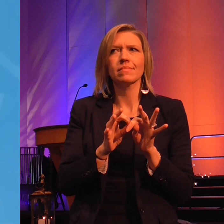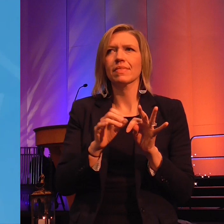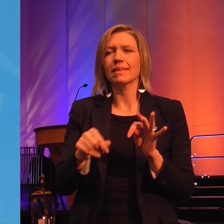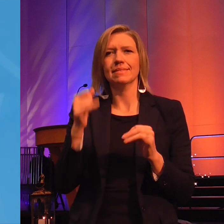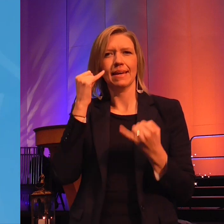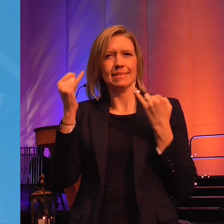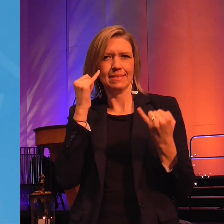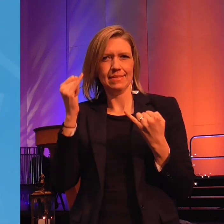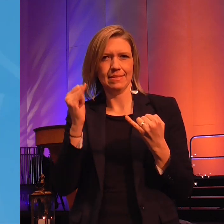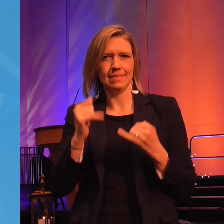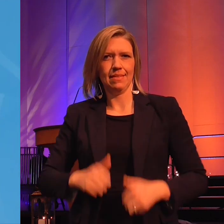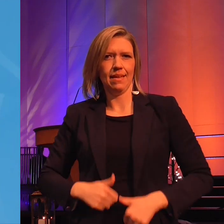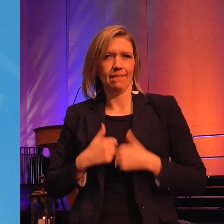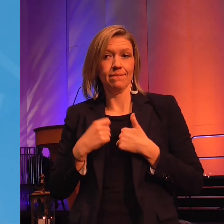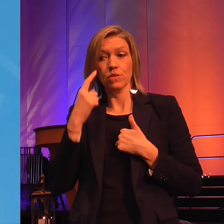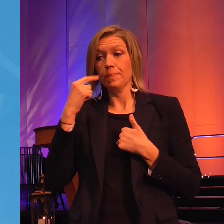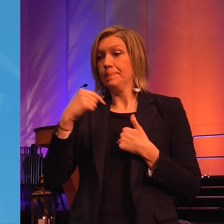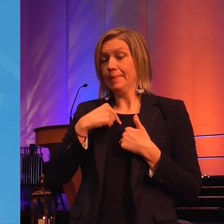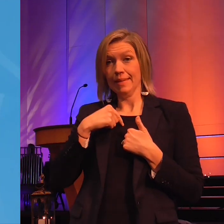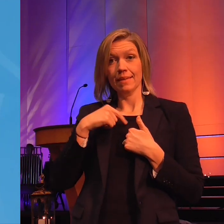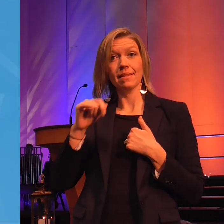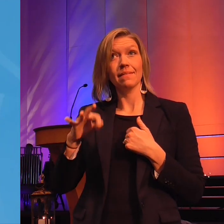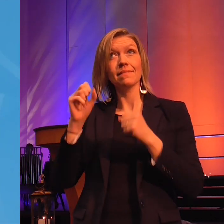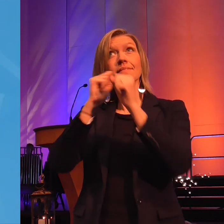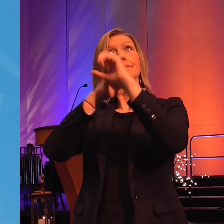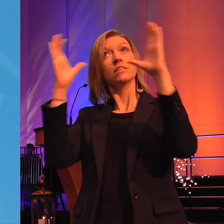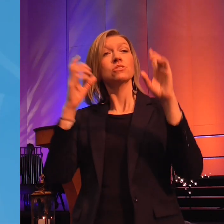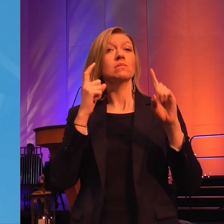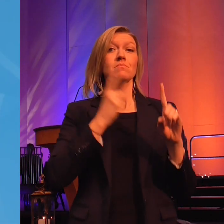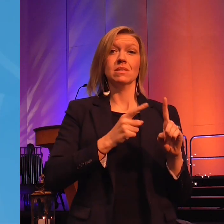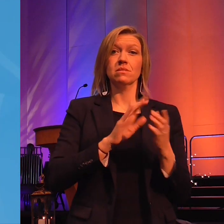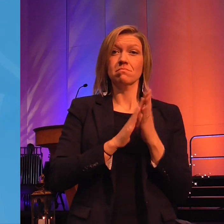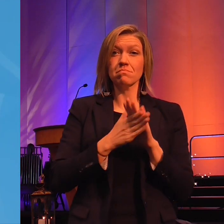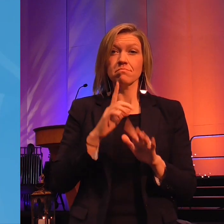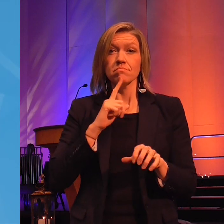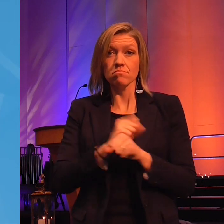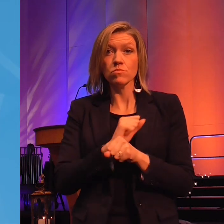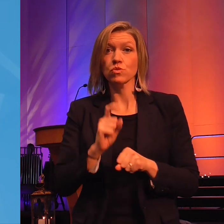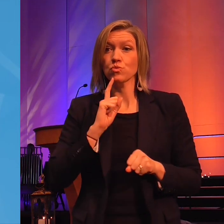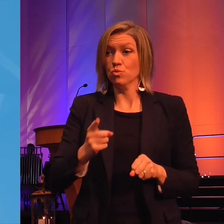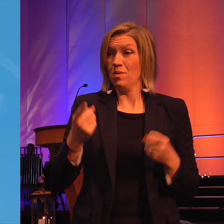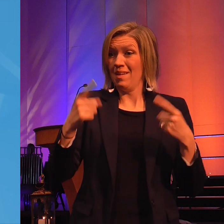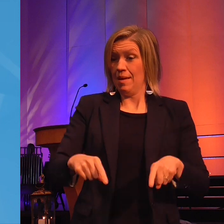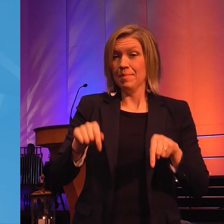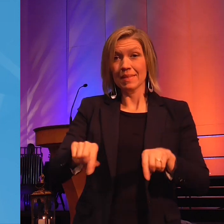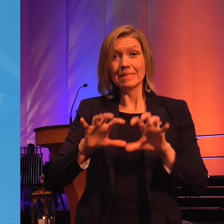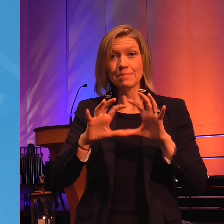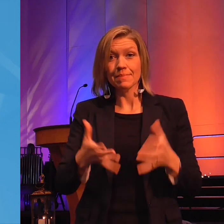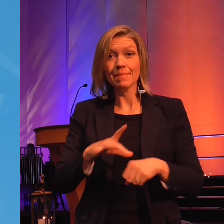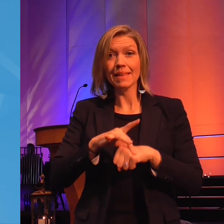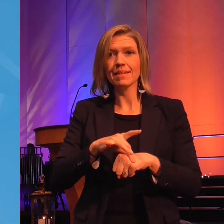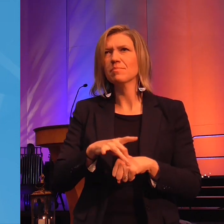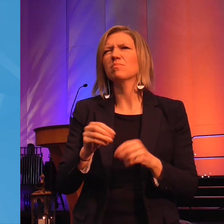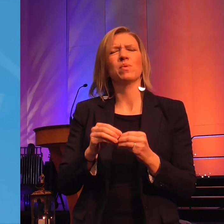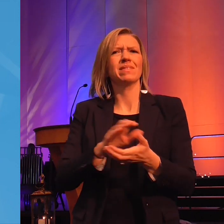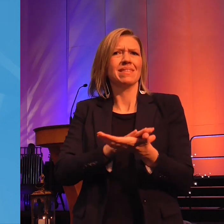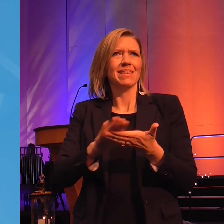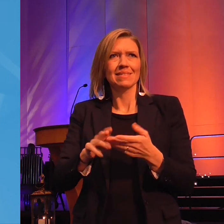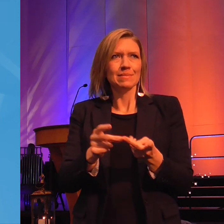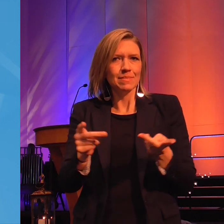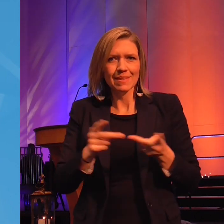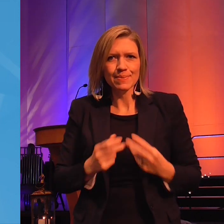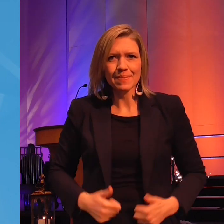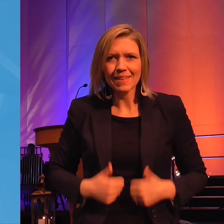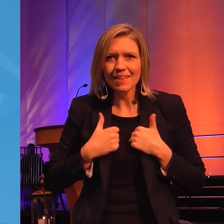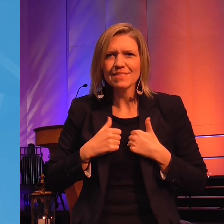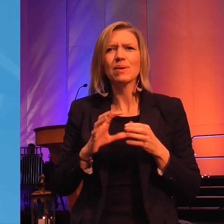for me, if our vision and mission came true on this planet, it'd be a lot nicer place to live. So let's say it